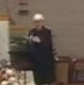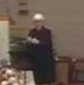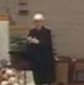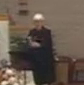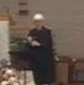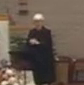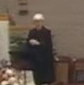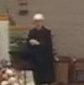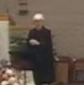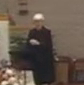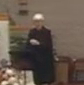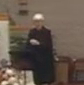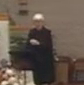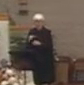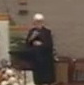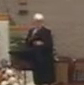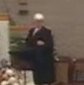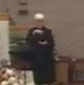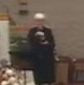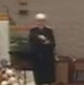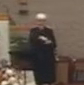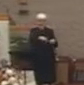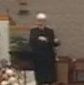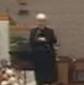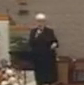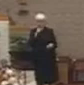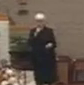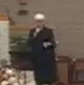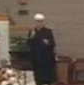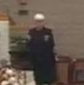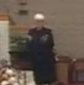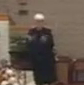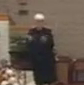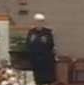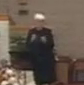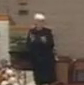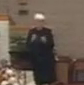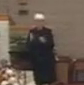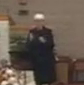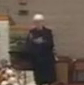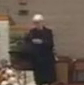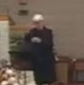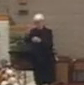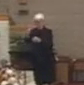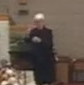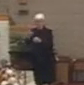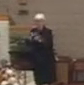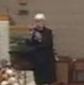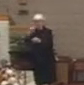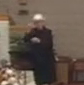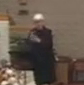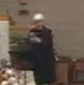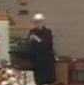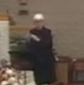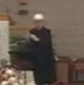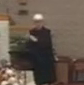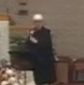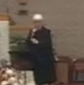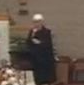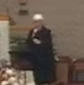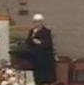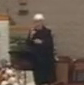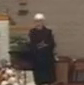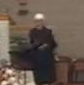church. Who's going to stand here? Who's going to run family faith formation or our school? Who's going to somehow be that